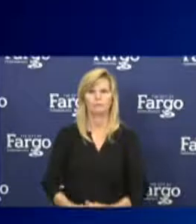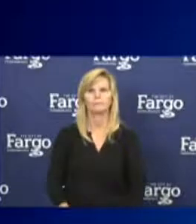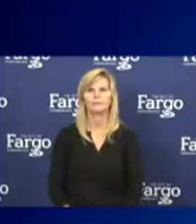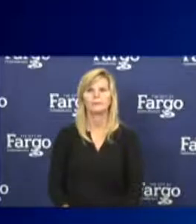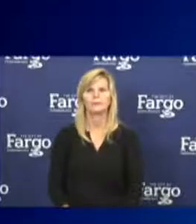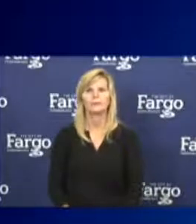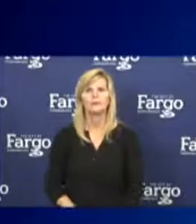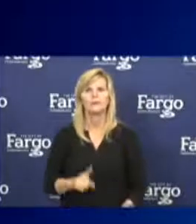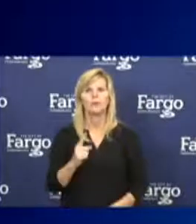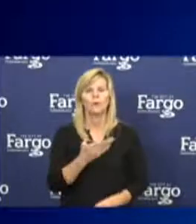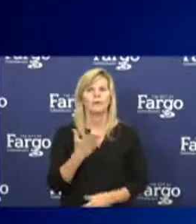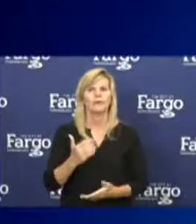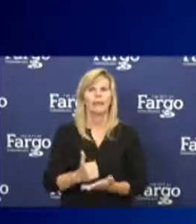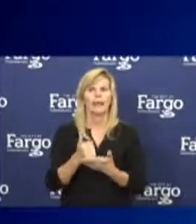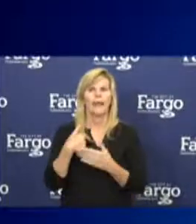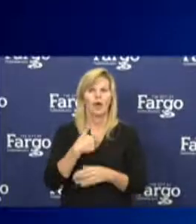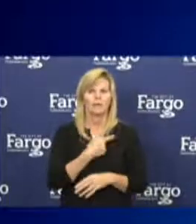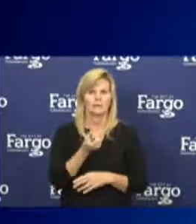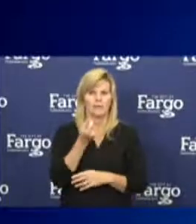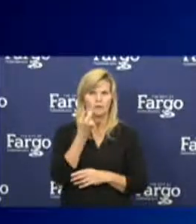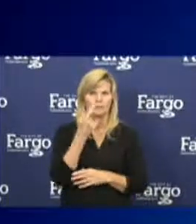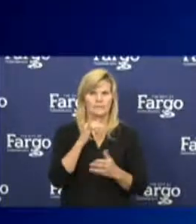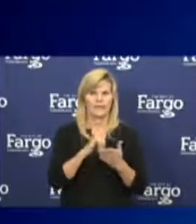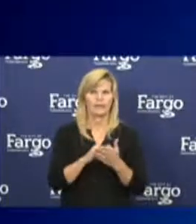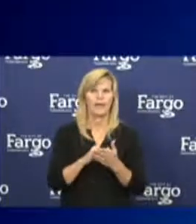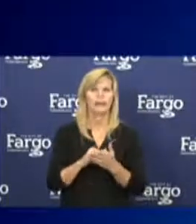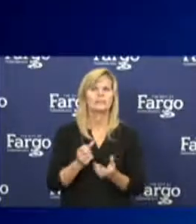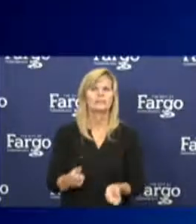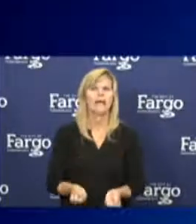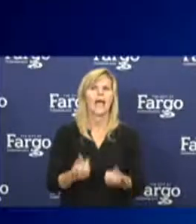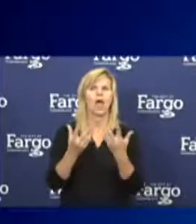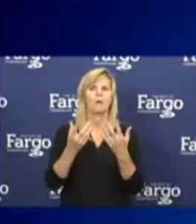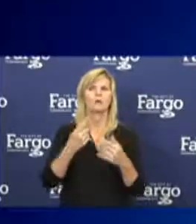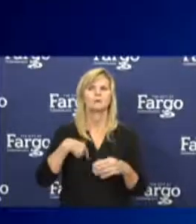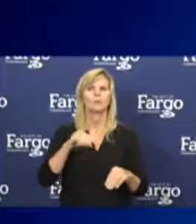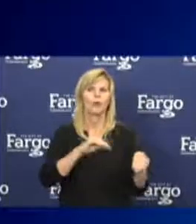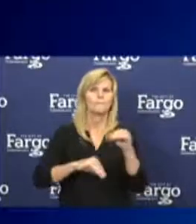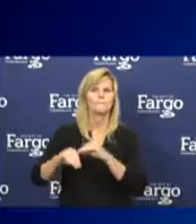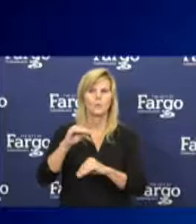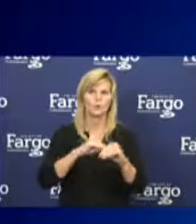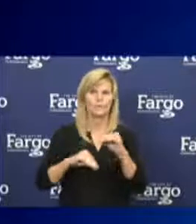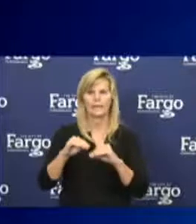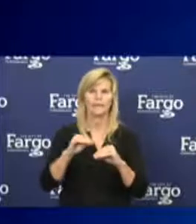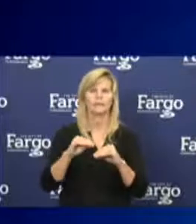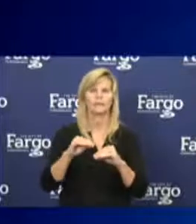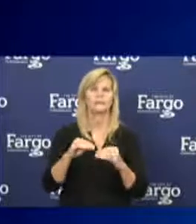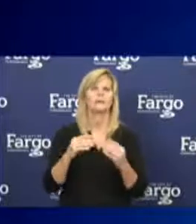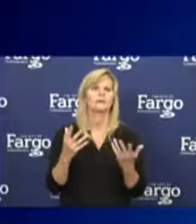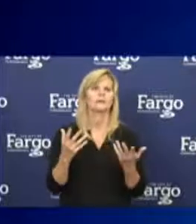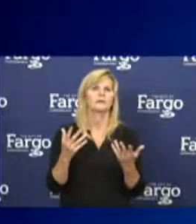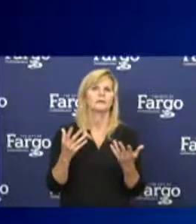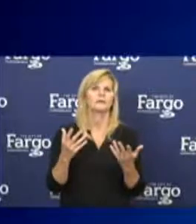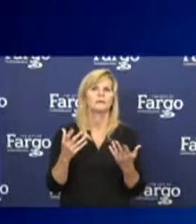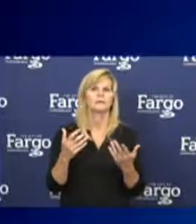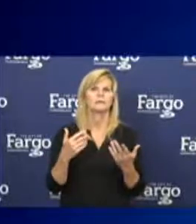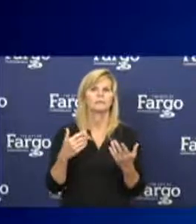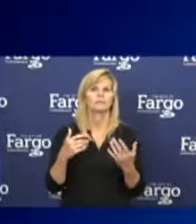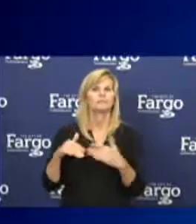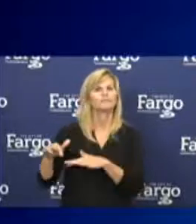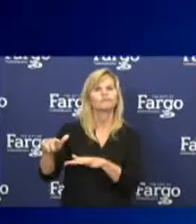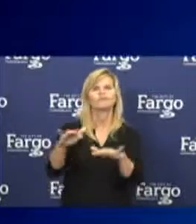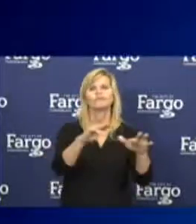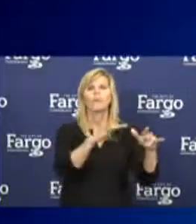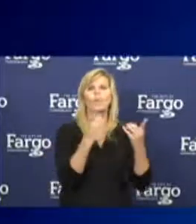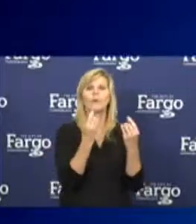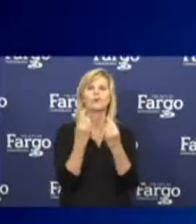of the things that helps us understand that is looking at how much we're moving about, how freely we're going around in